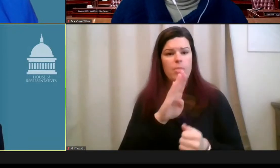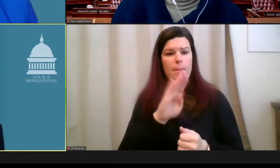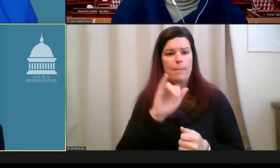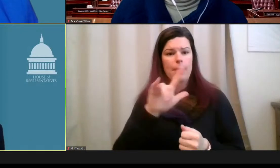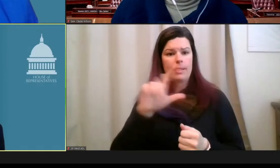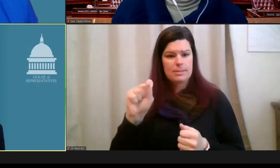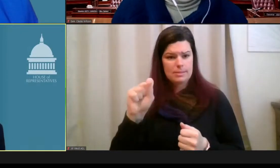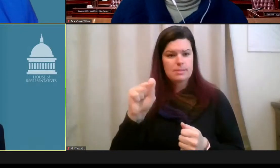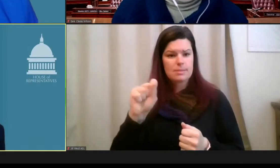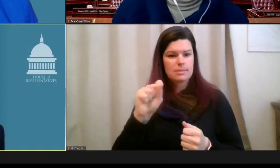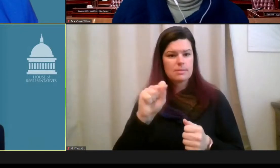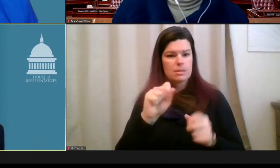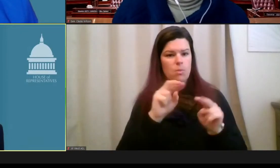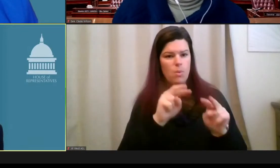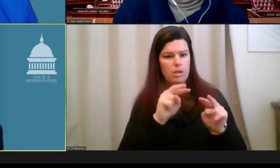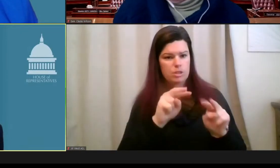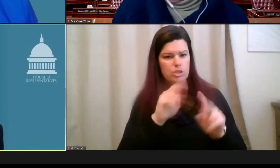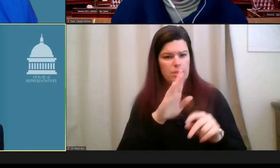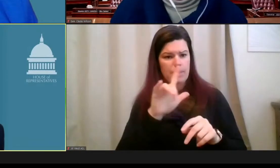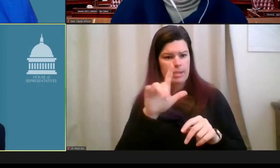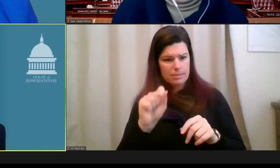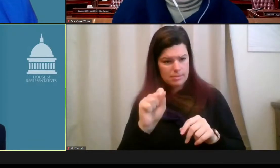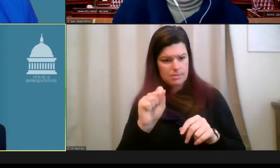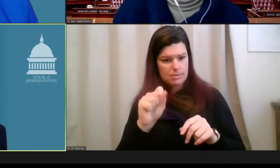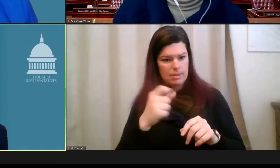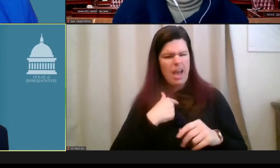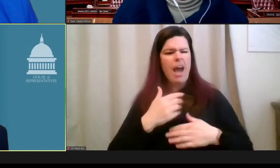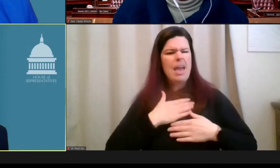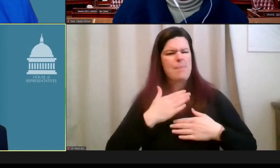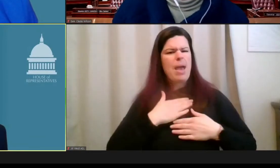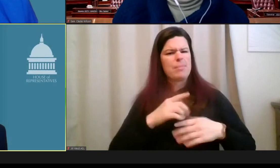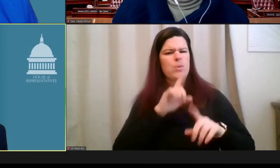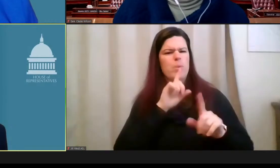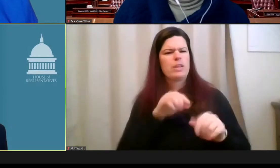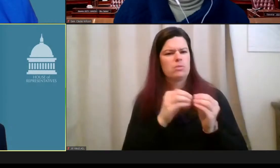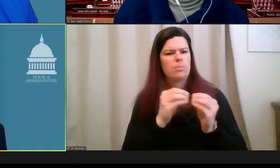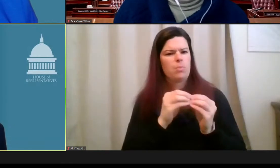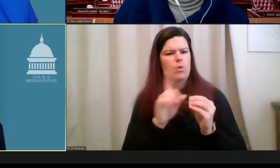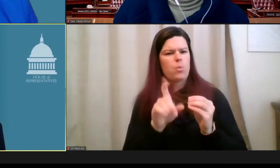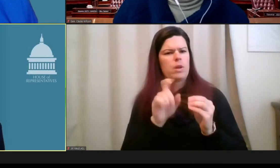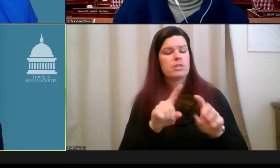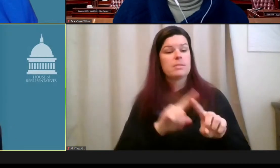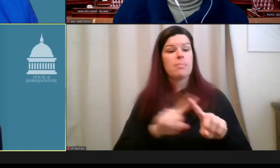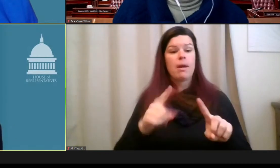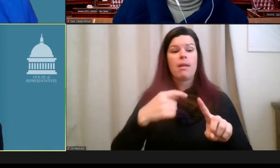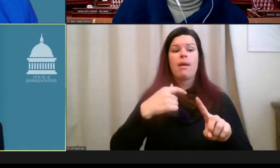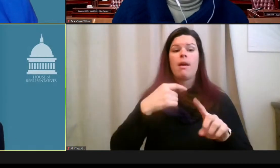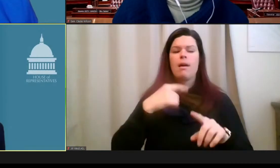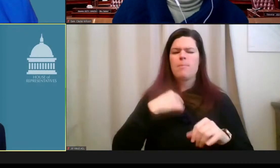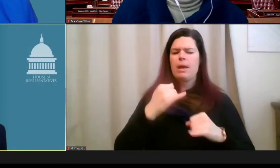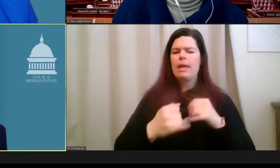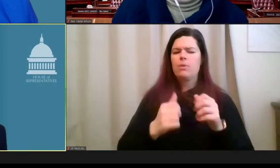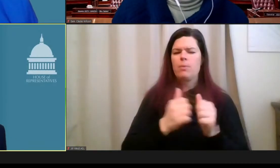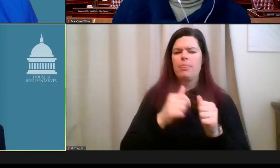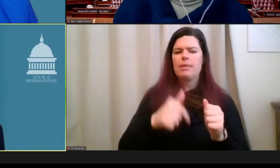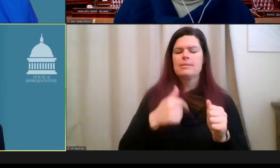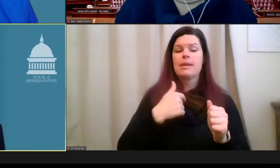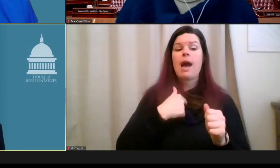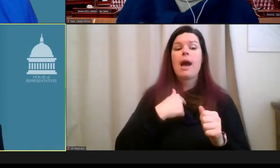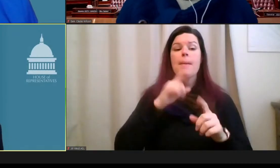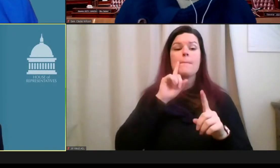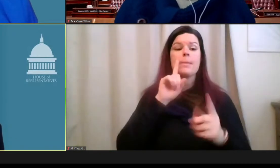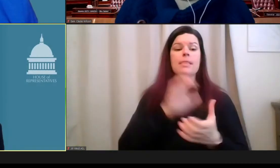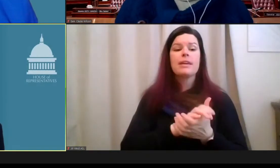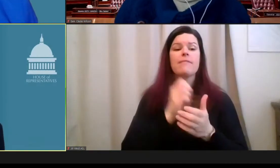in the session. Happy to answer further questions, but I'll end with this. I believe that every single officer in our